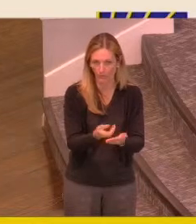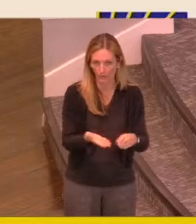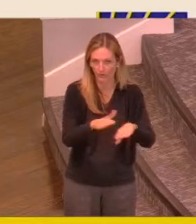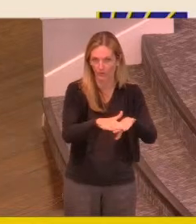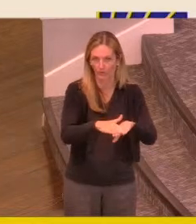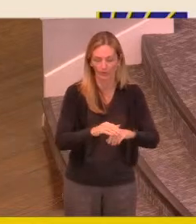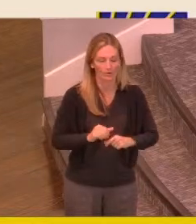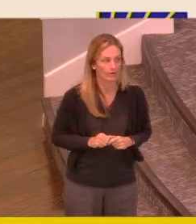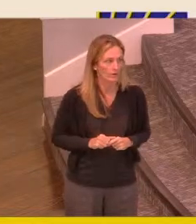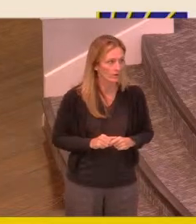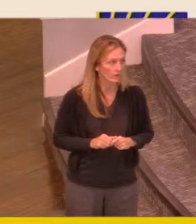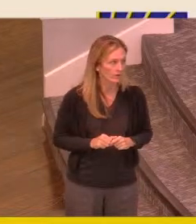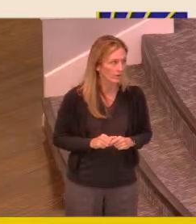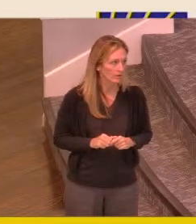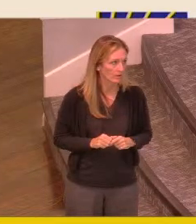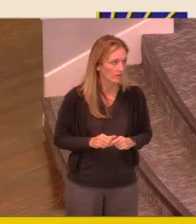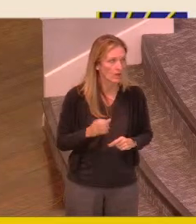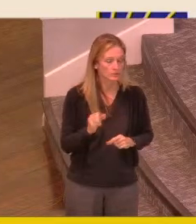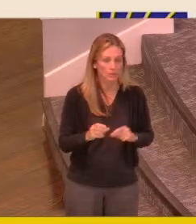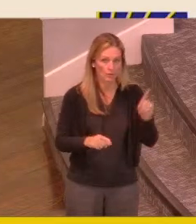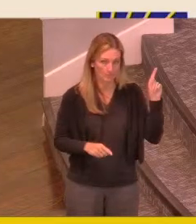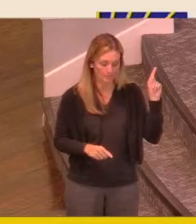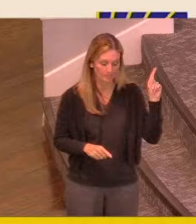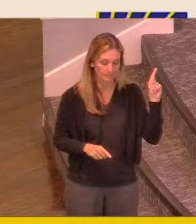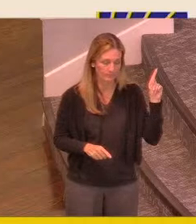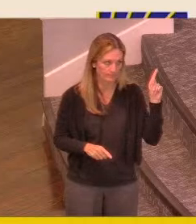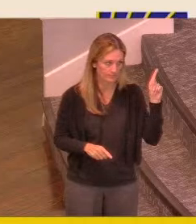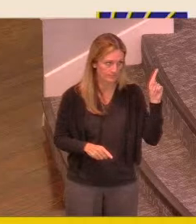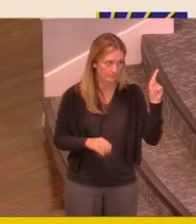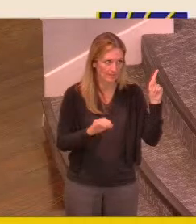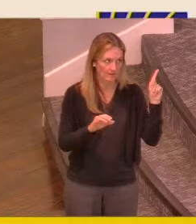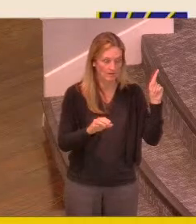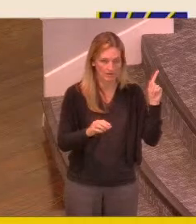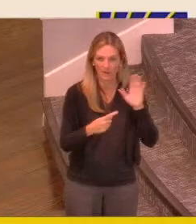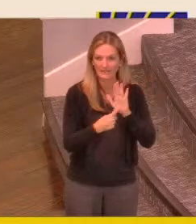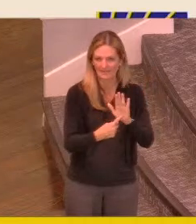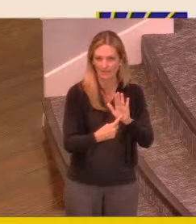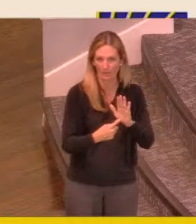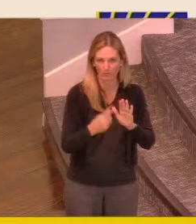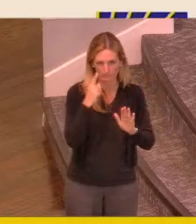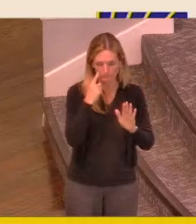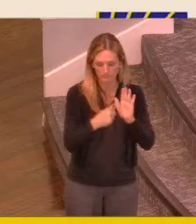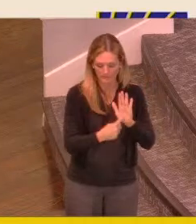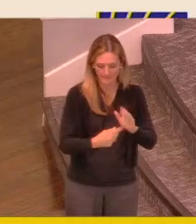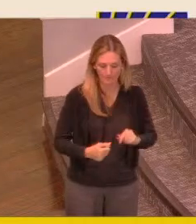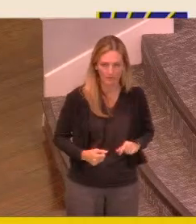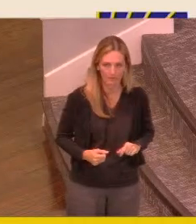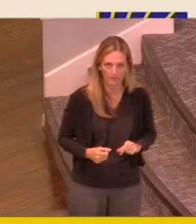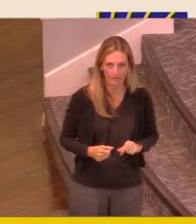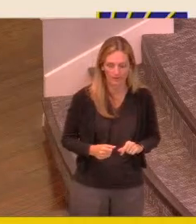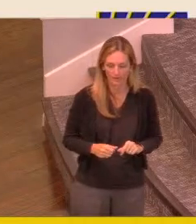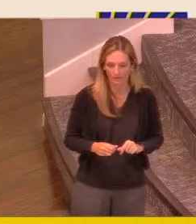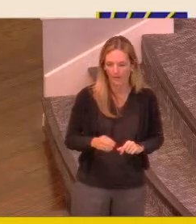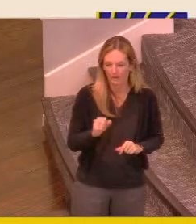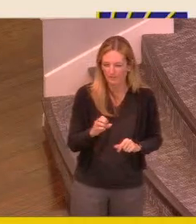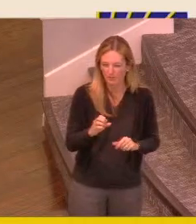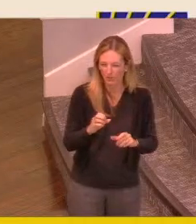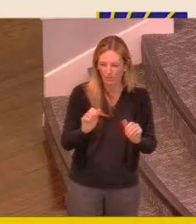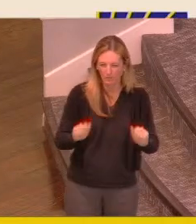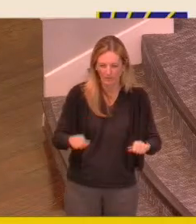So I want to give you an example, because I know it makes it a little more